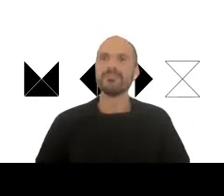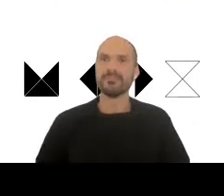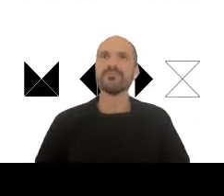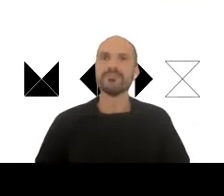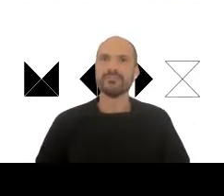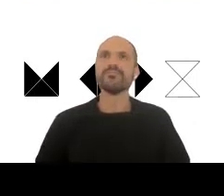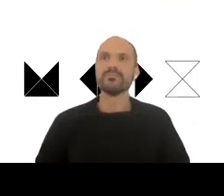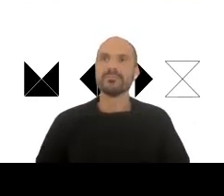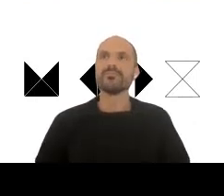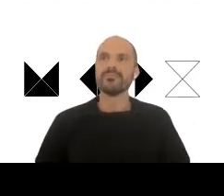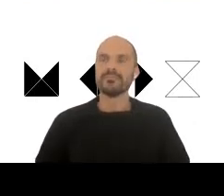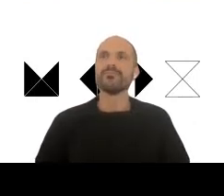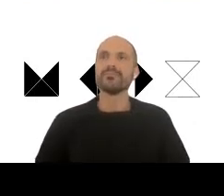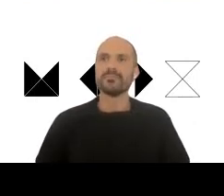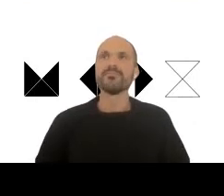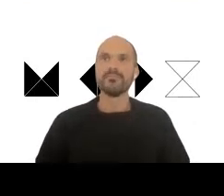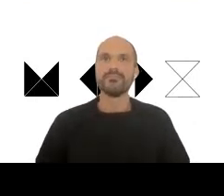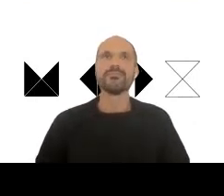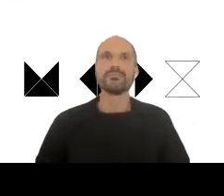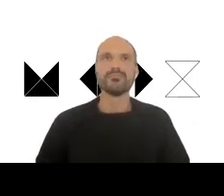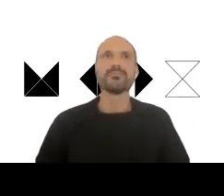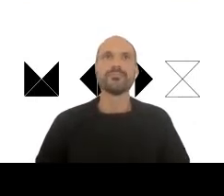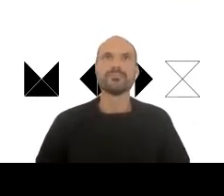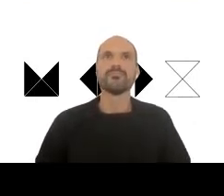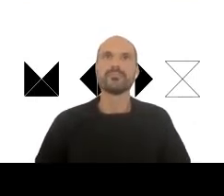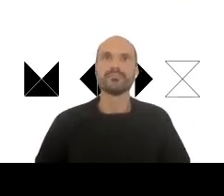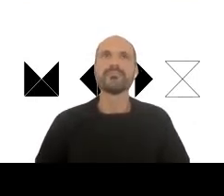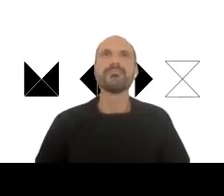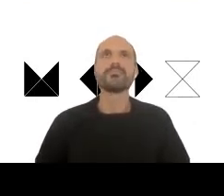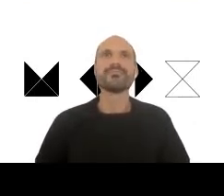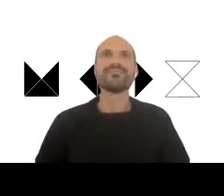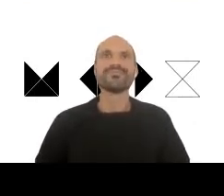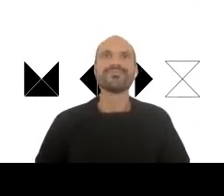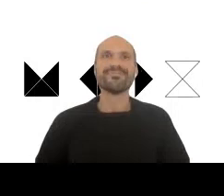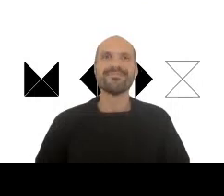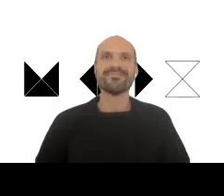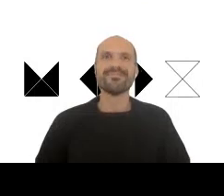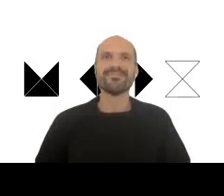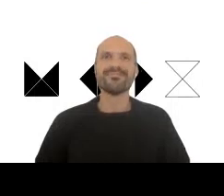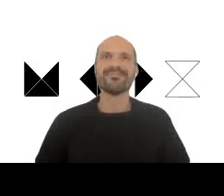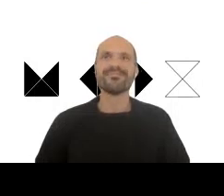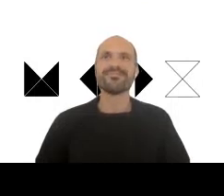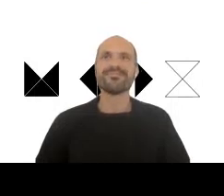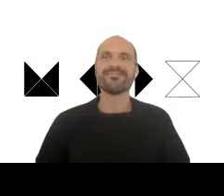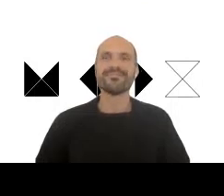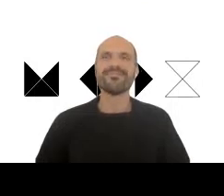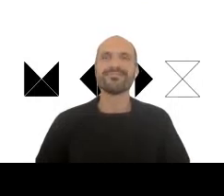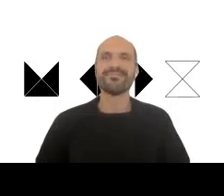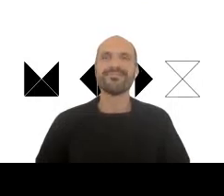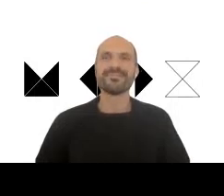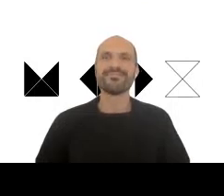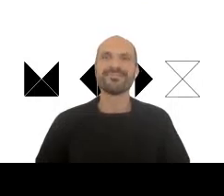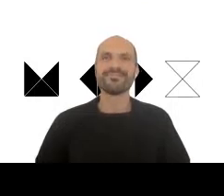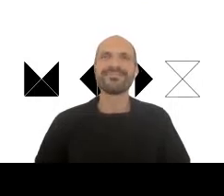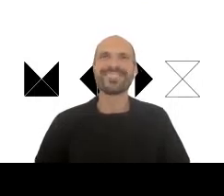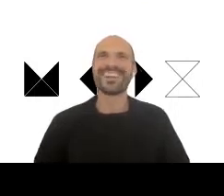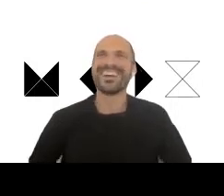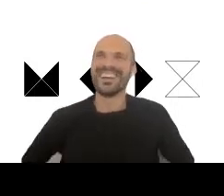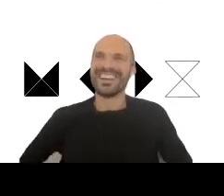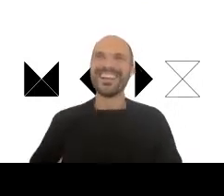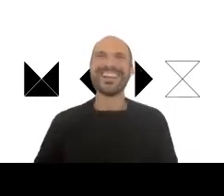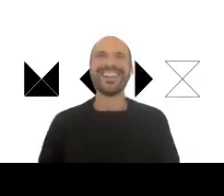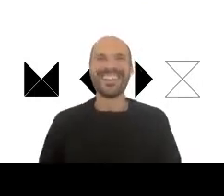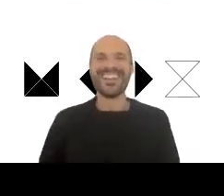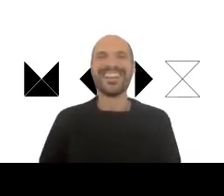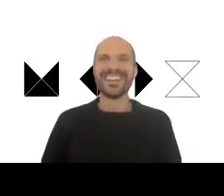economy and so. And we can't really stop doing these pavilions because we